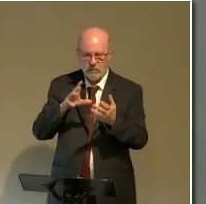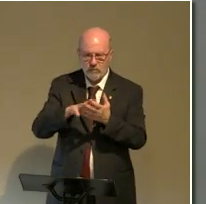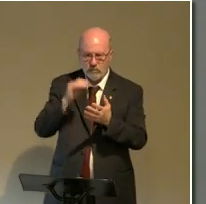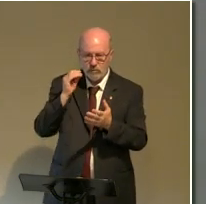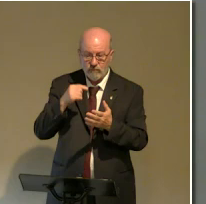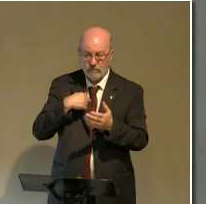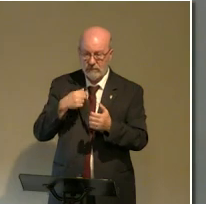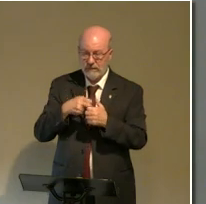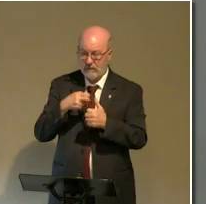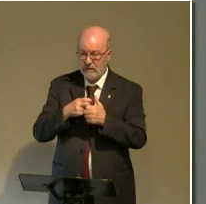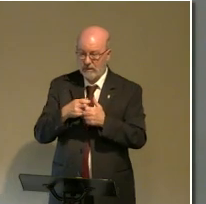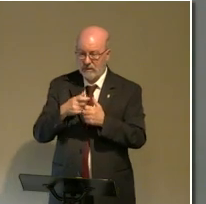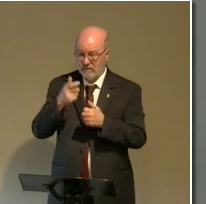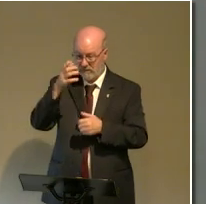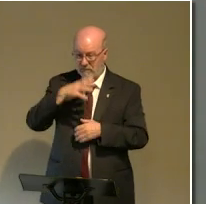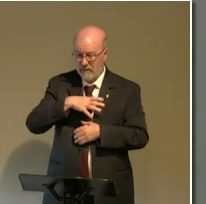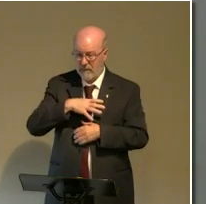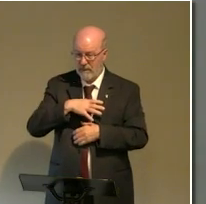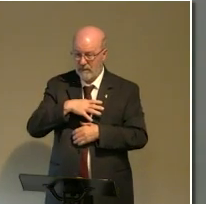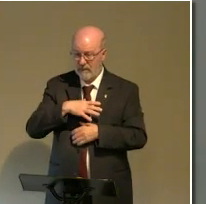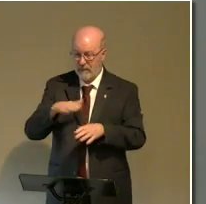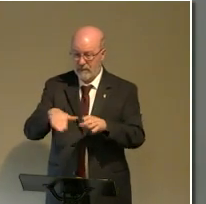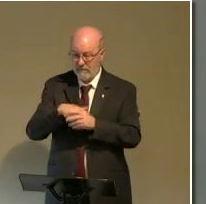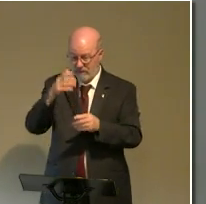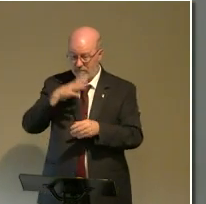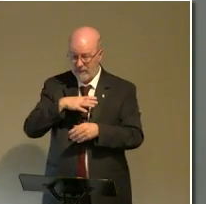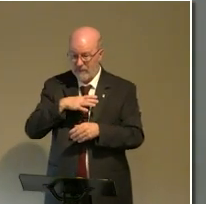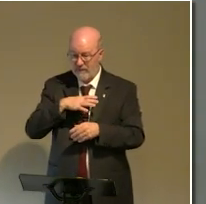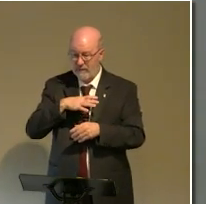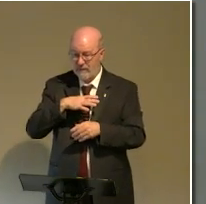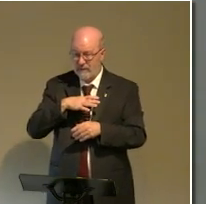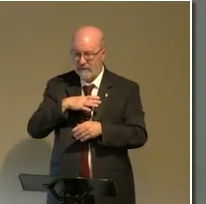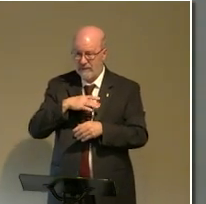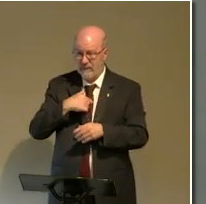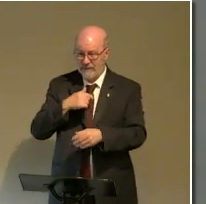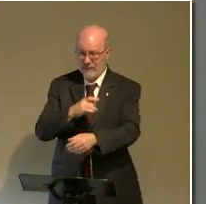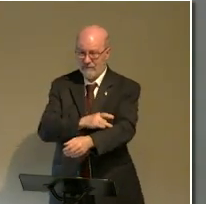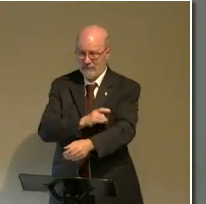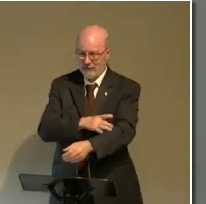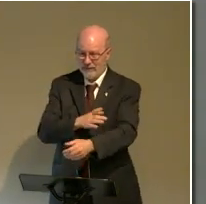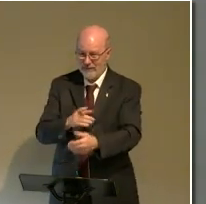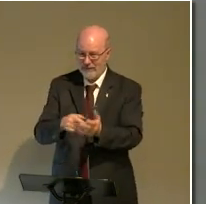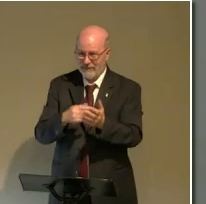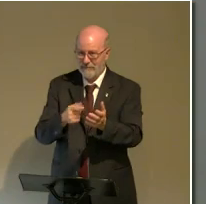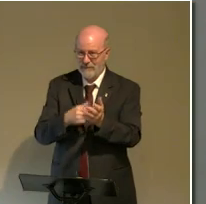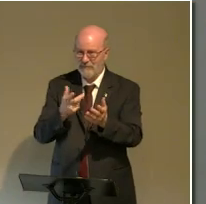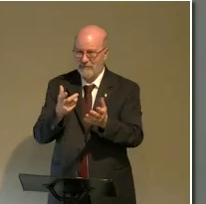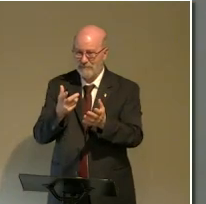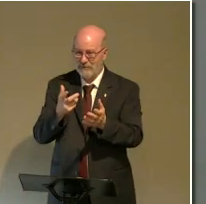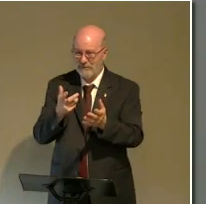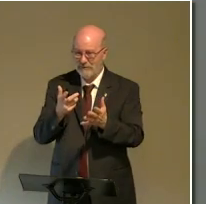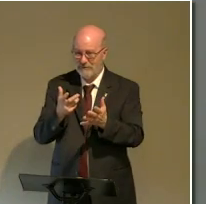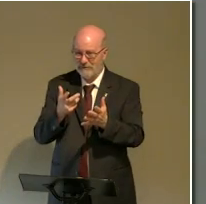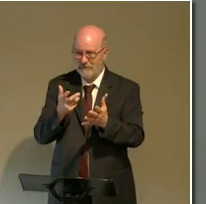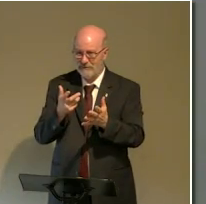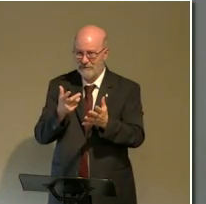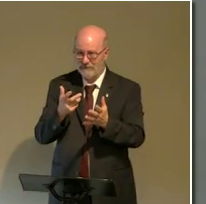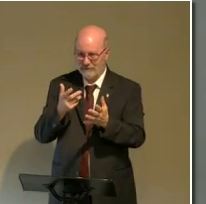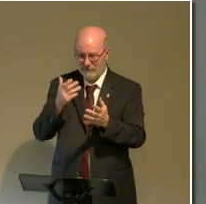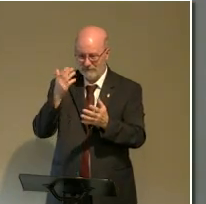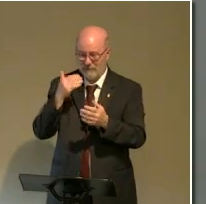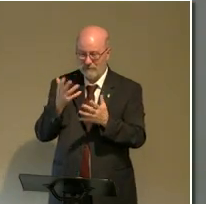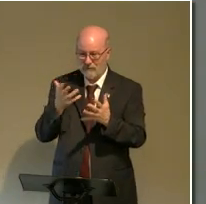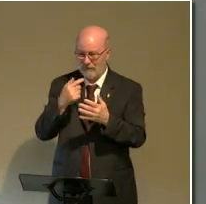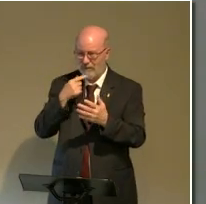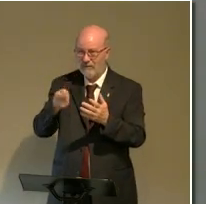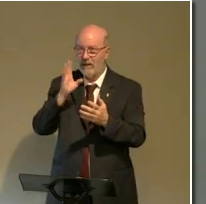for me, it's hard because I'm a man. One, I'm a married man. Two, and I'm Portuguese. Sometimes we're, you know, the head is hard, right? So